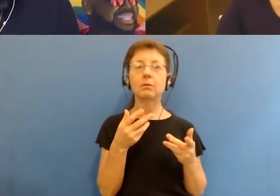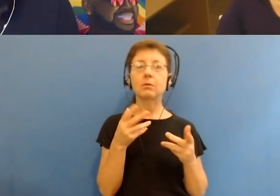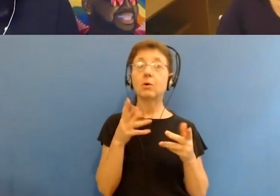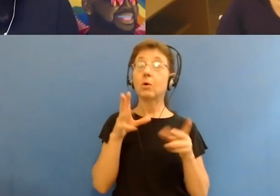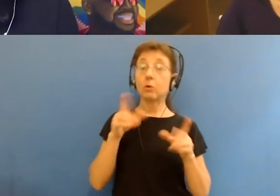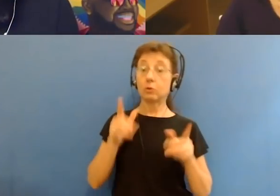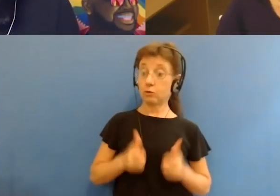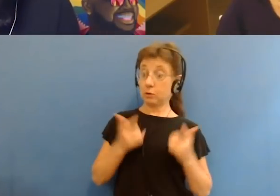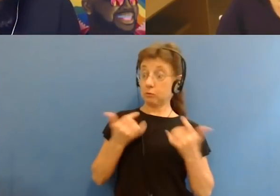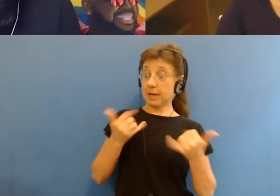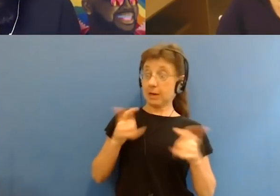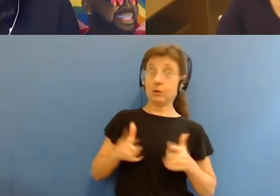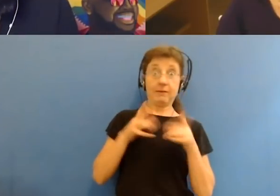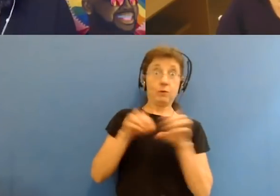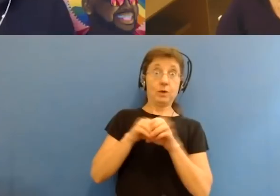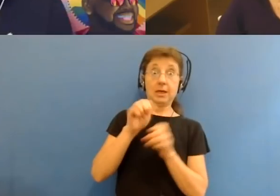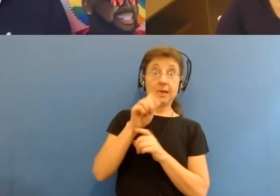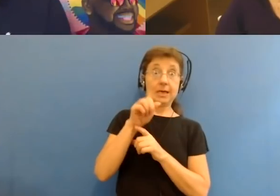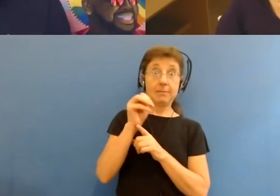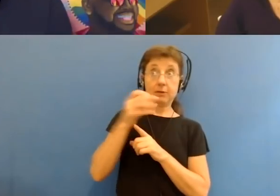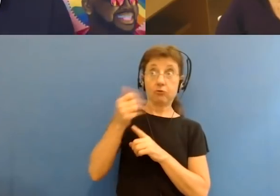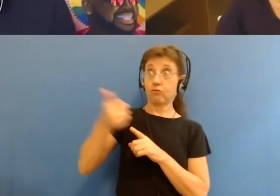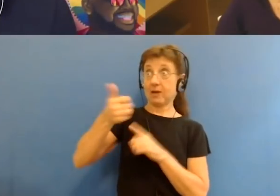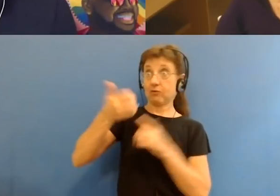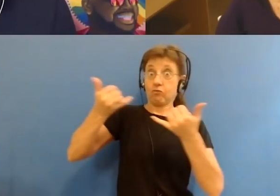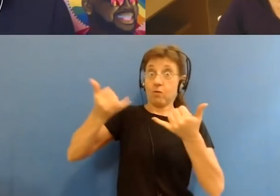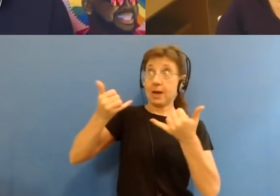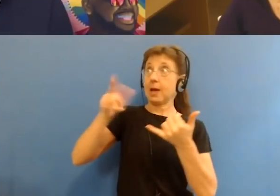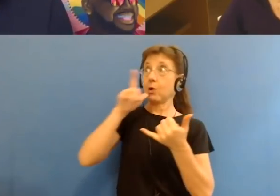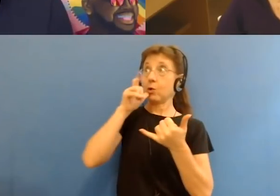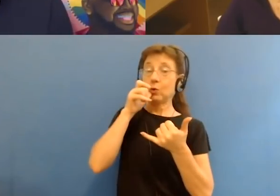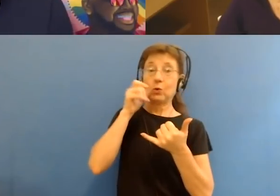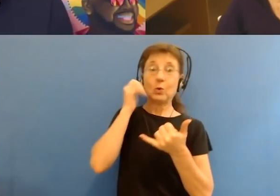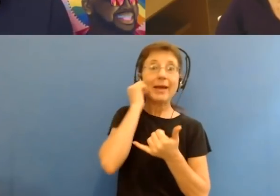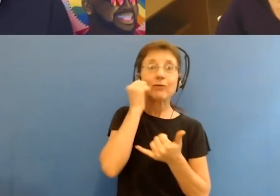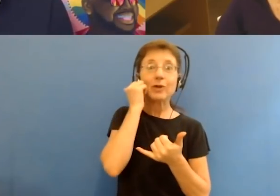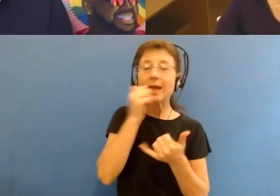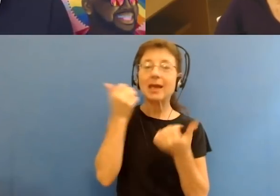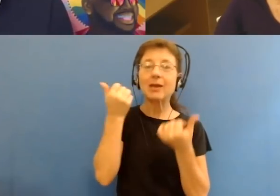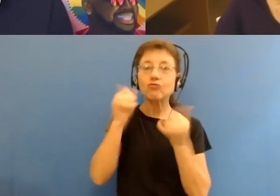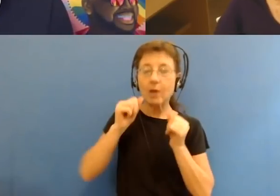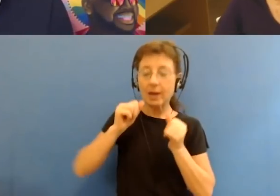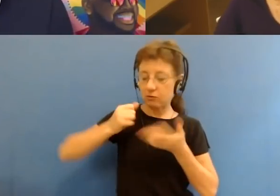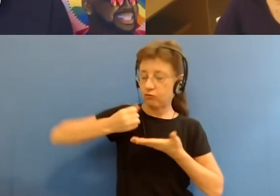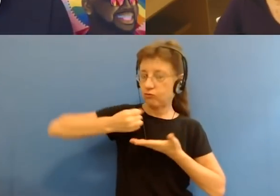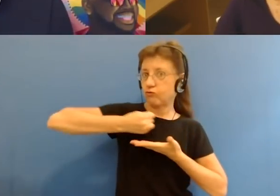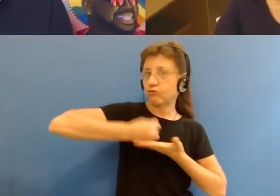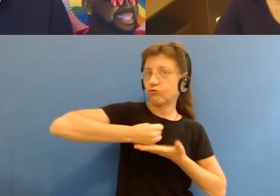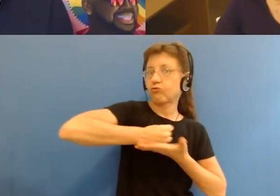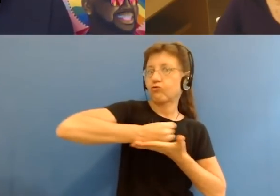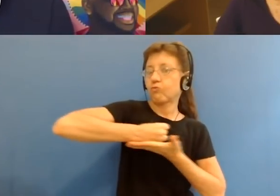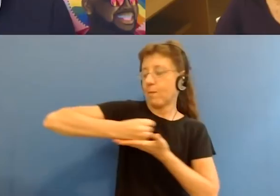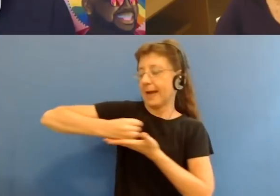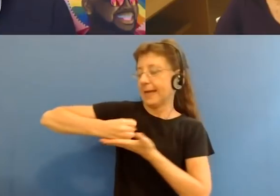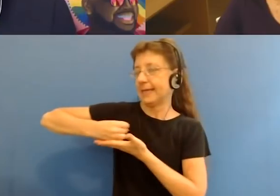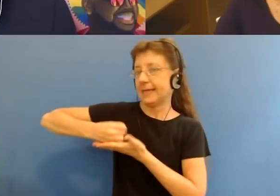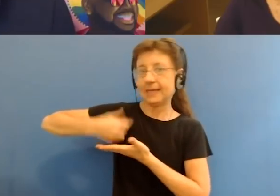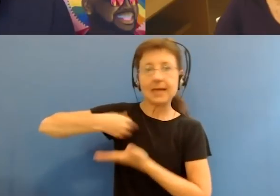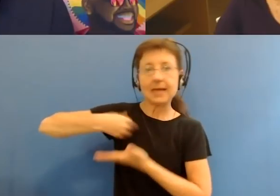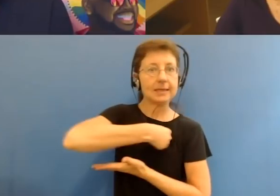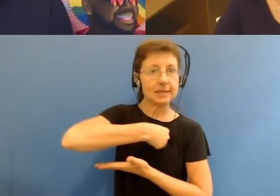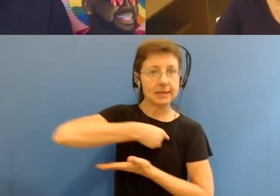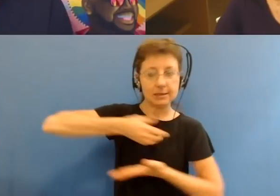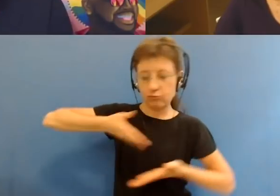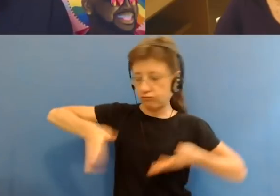administration right now that every day attempts to erase so many of us, and to still be